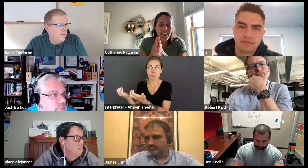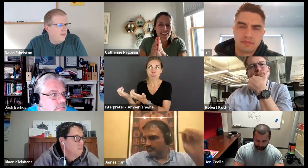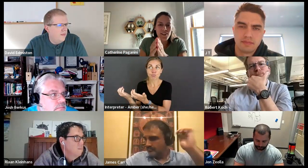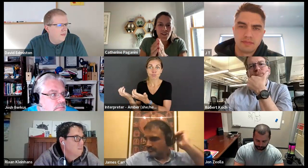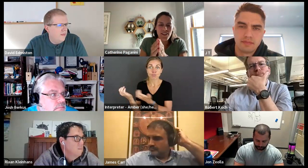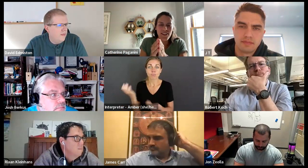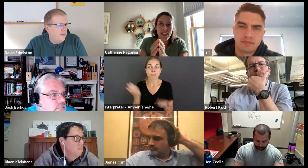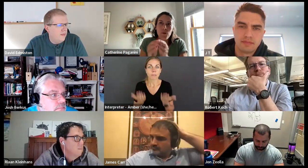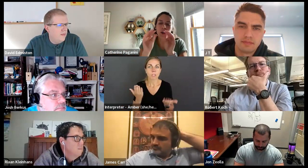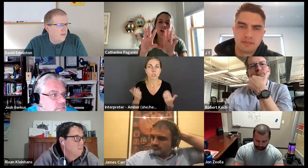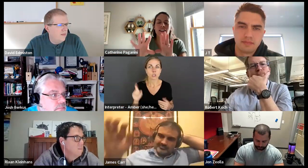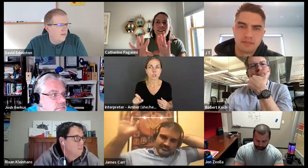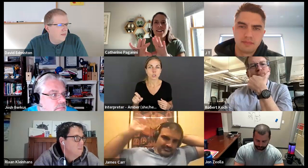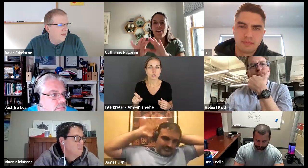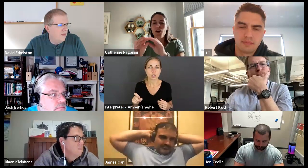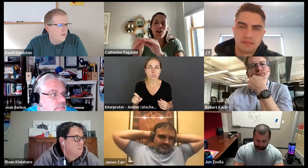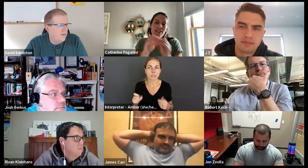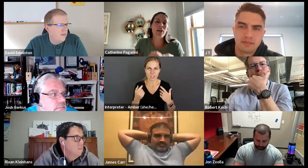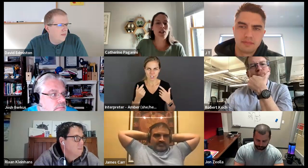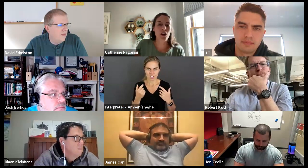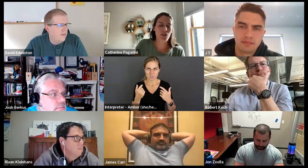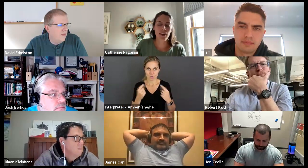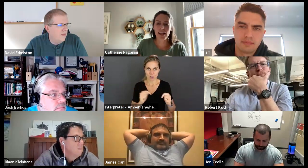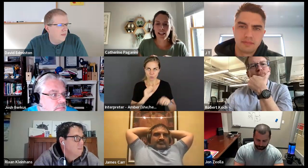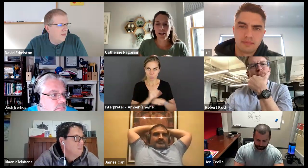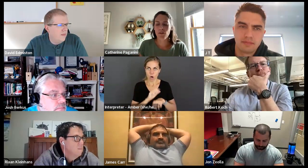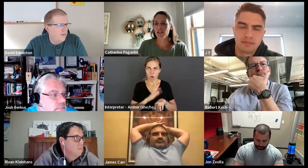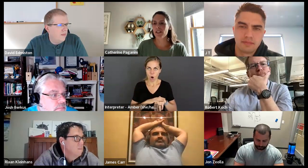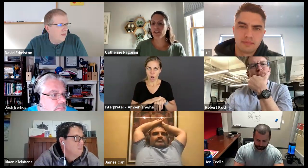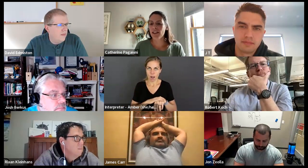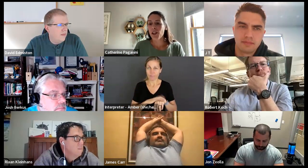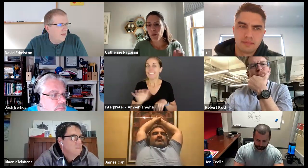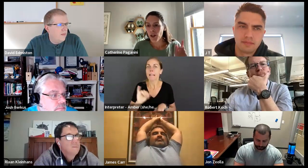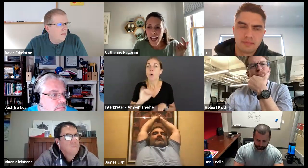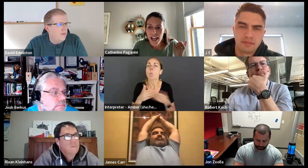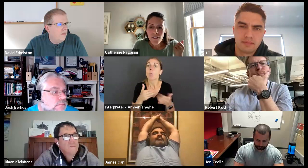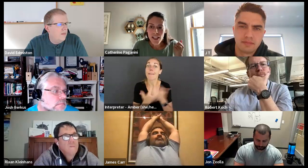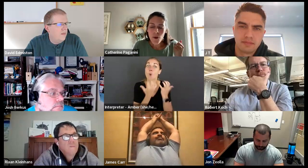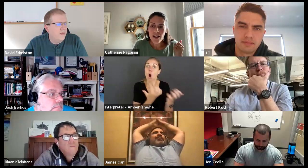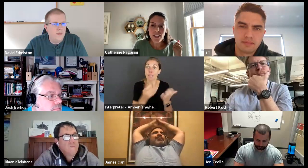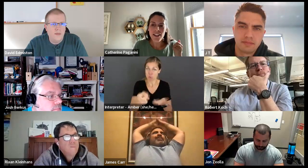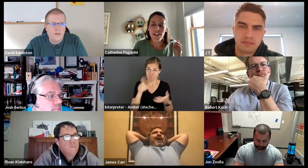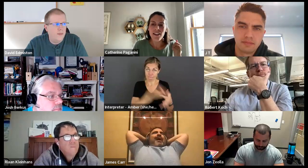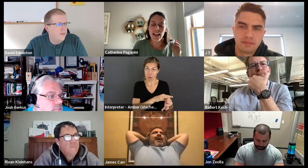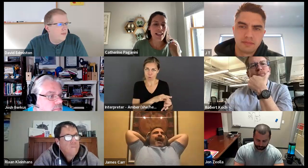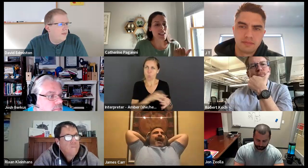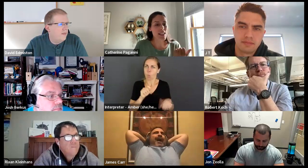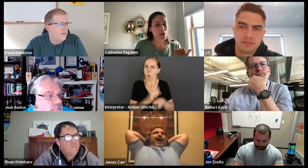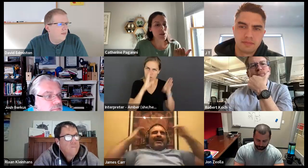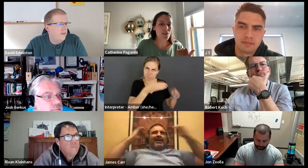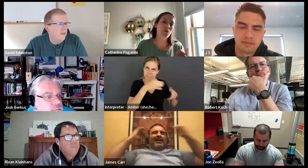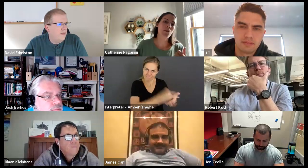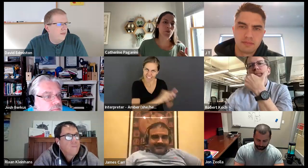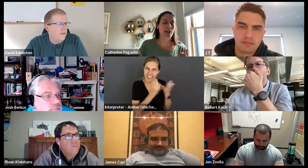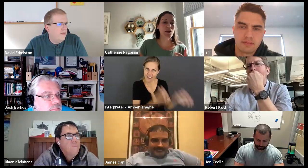target, like work on the audience they belong to, right? Like, for instance, we don't have anyone in